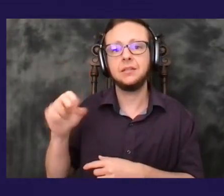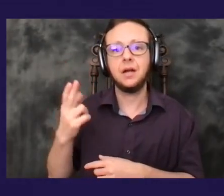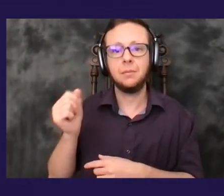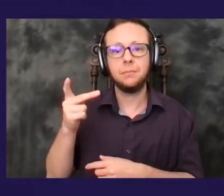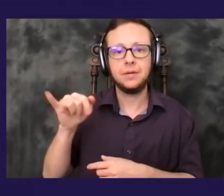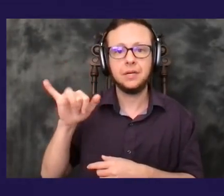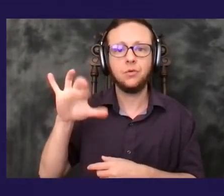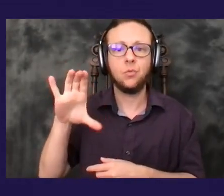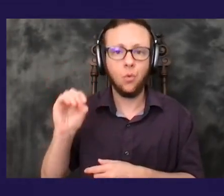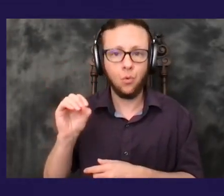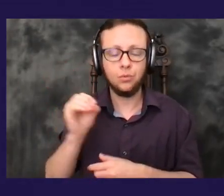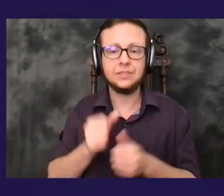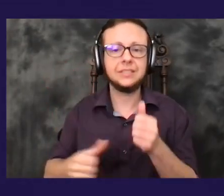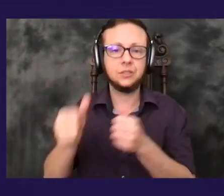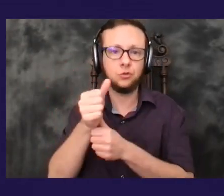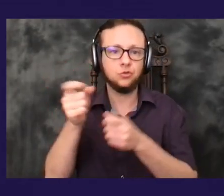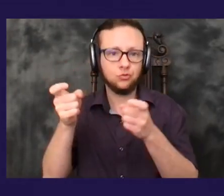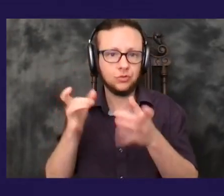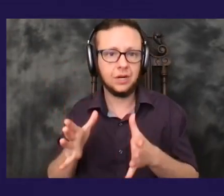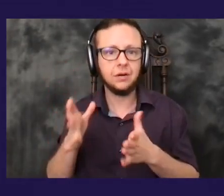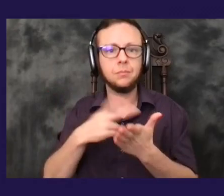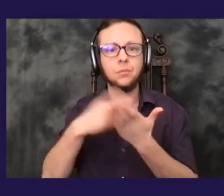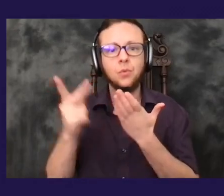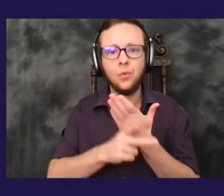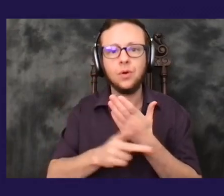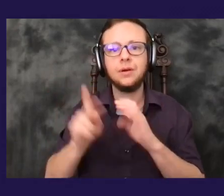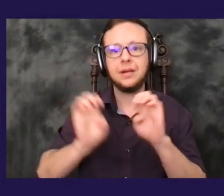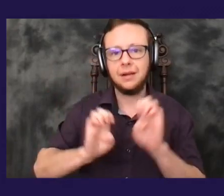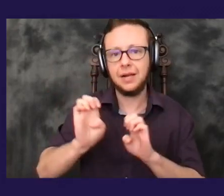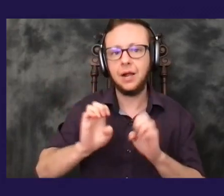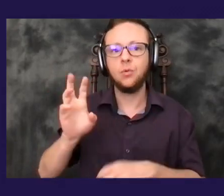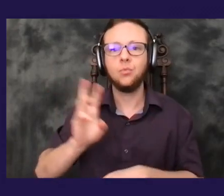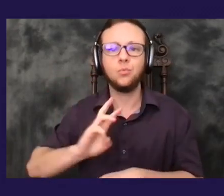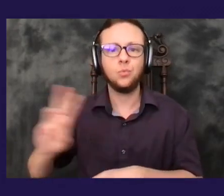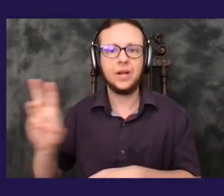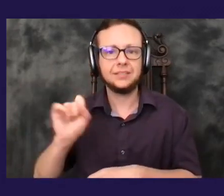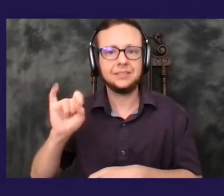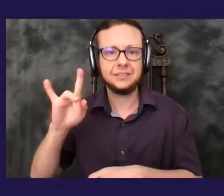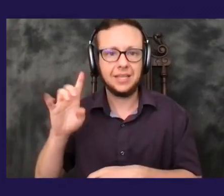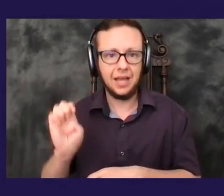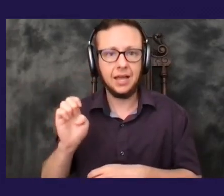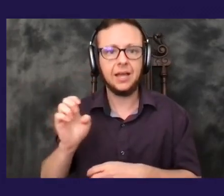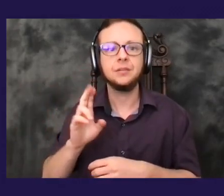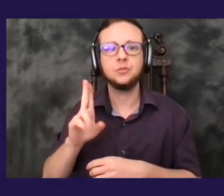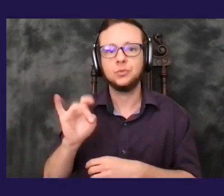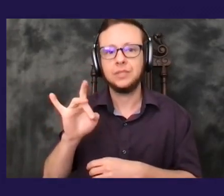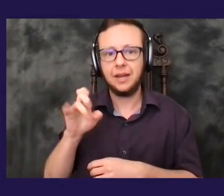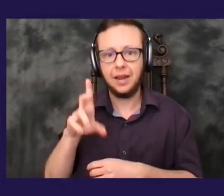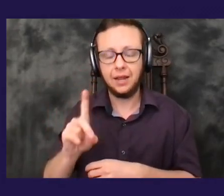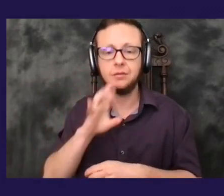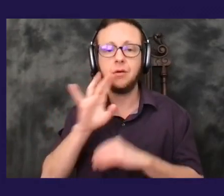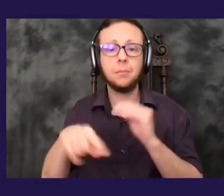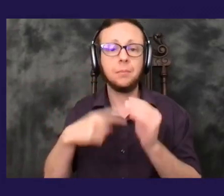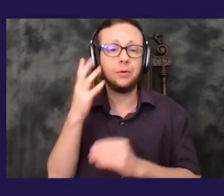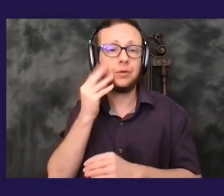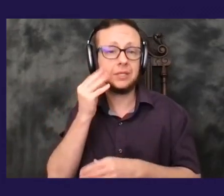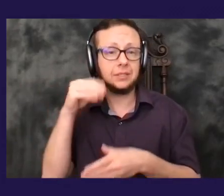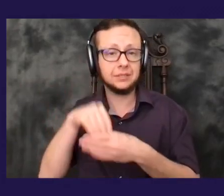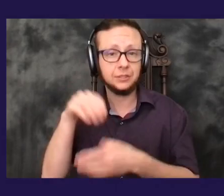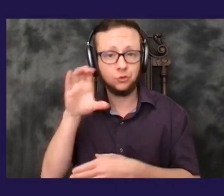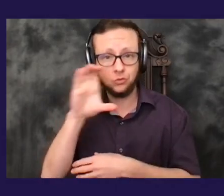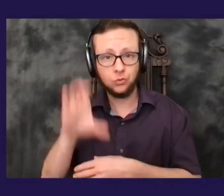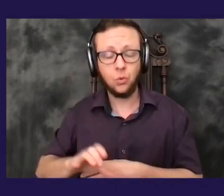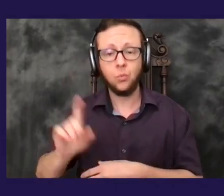Evaluation at West Side United, who's going to speak about the experience in Chicago, where